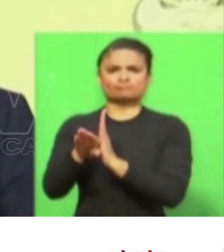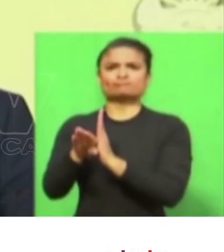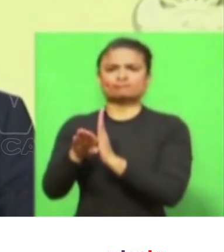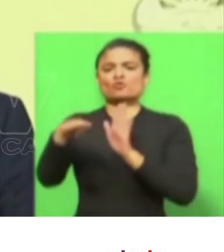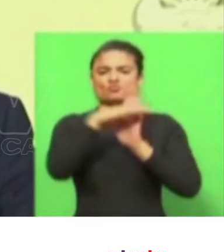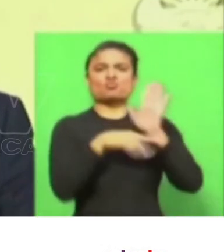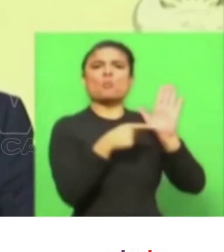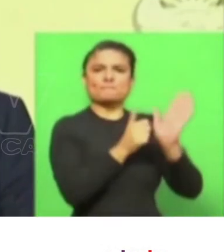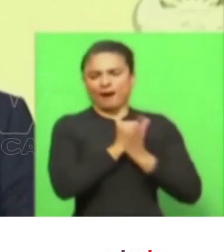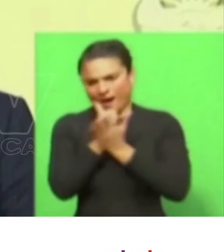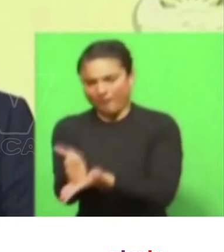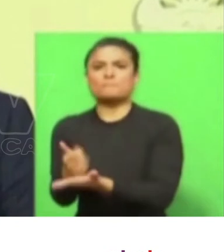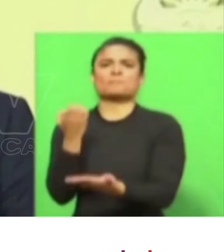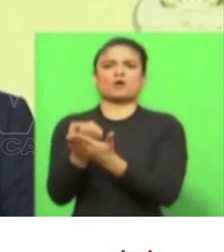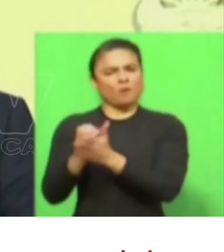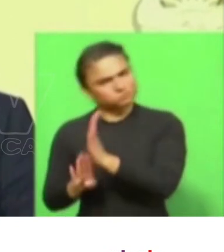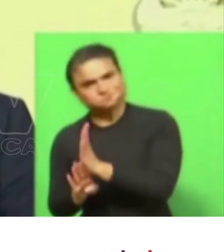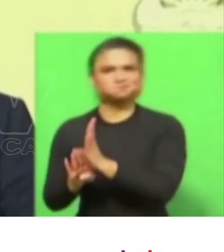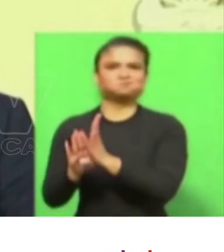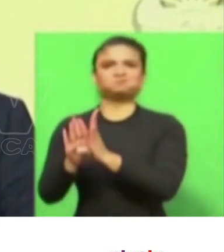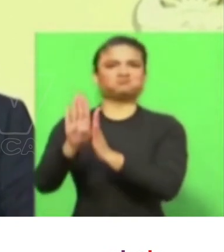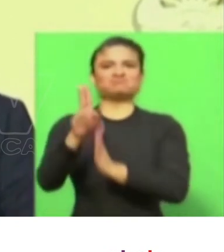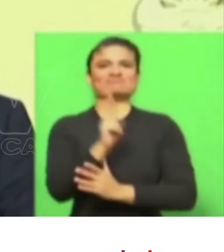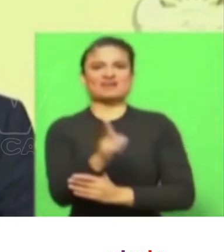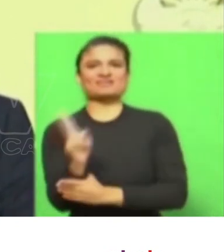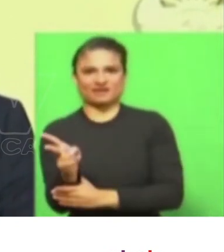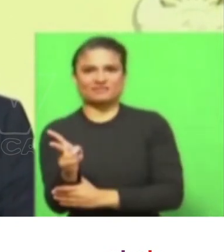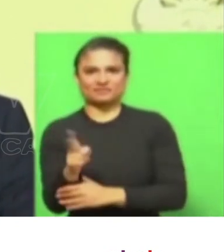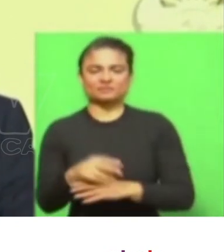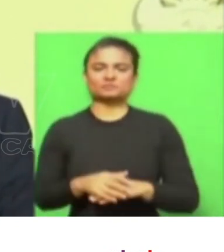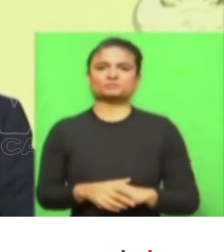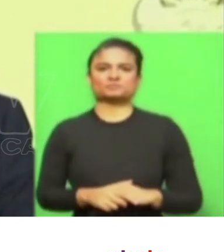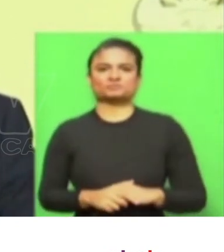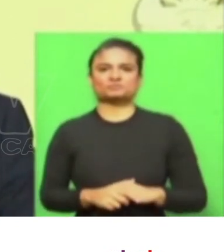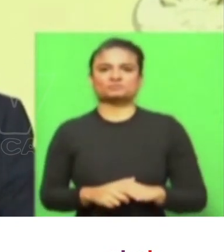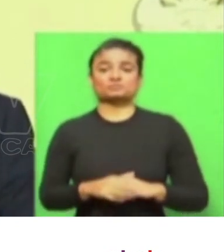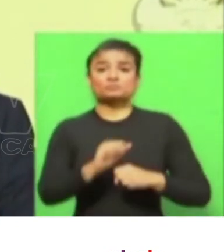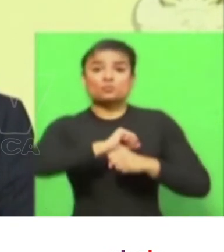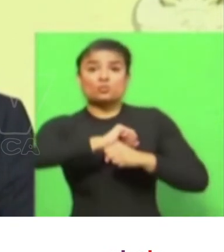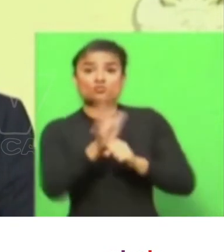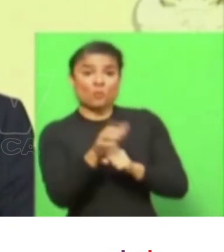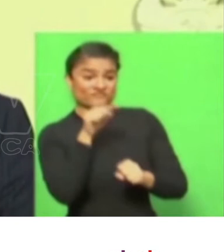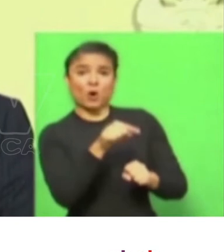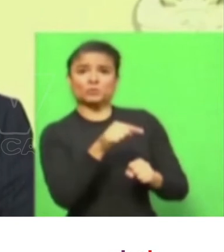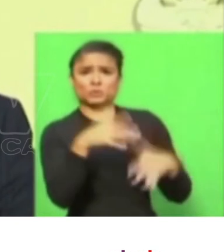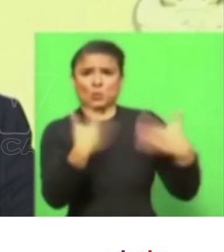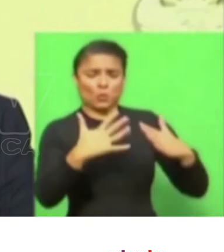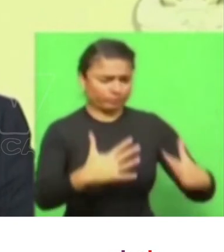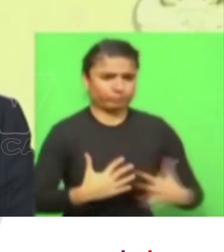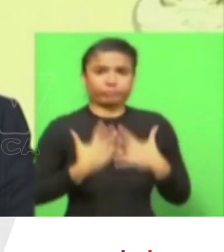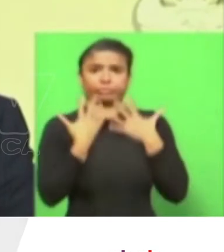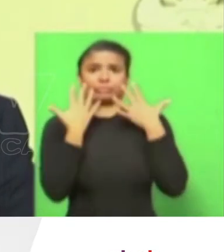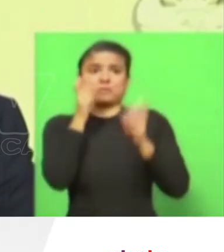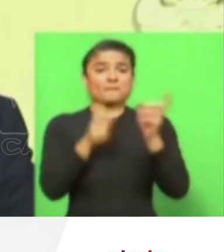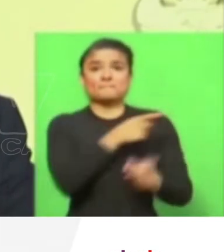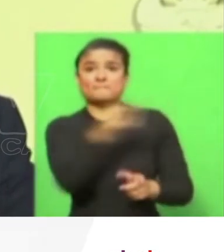pandemic is the greatest threat to the lives and health of our people, as well as to the recovery and